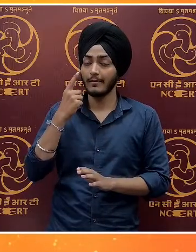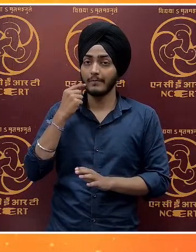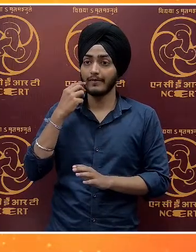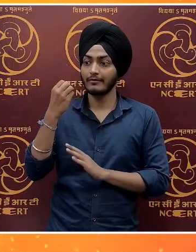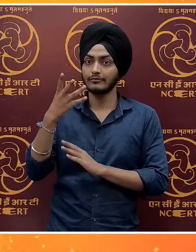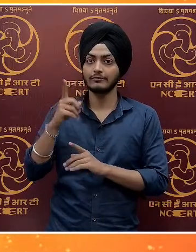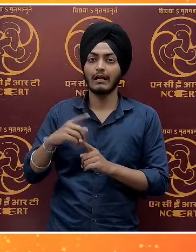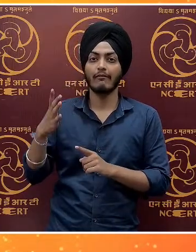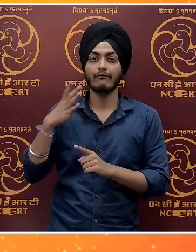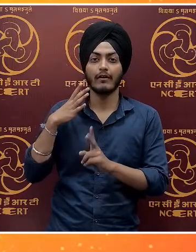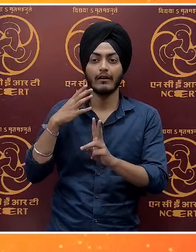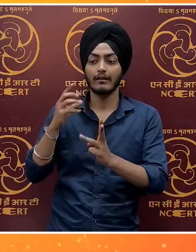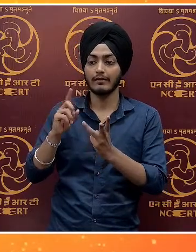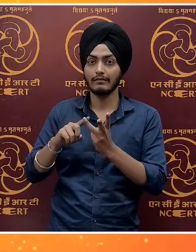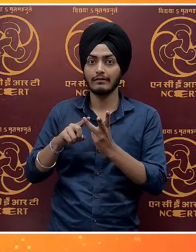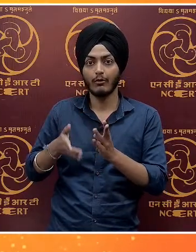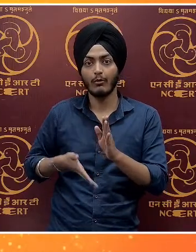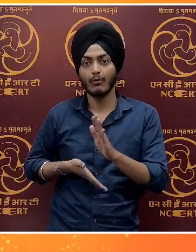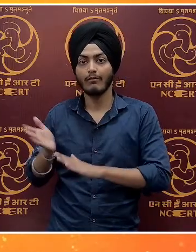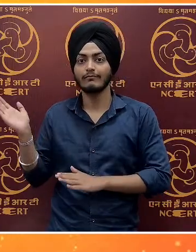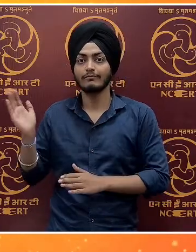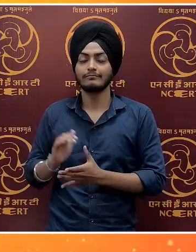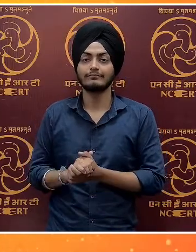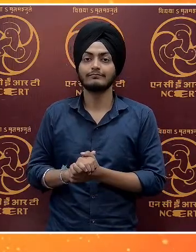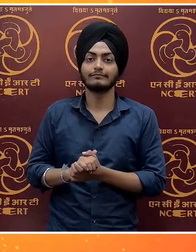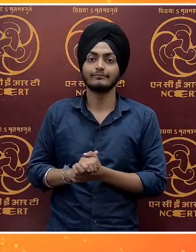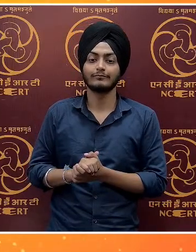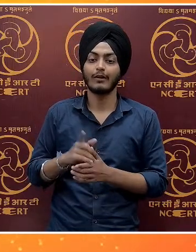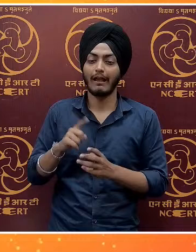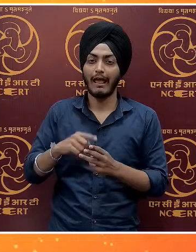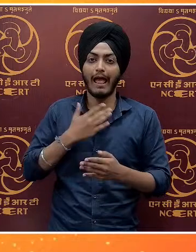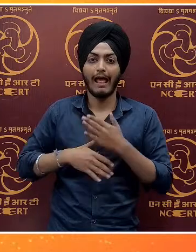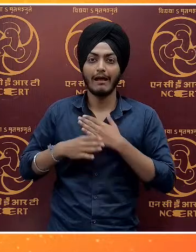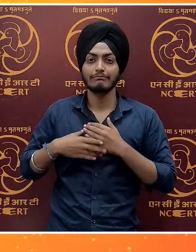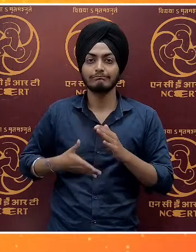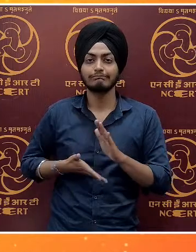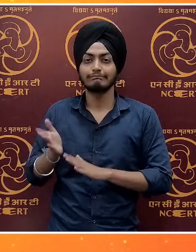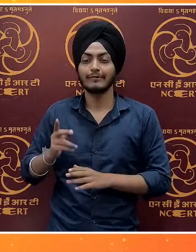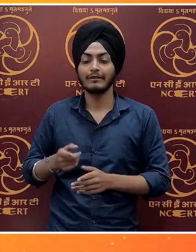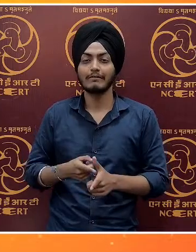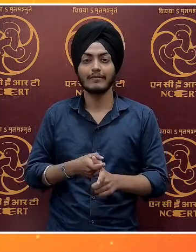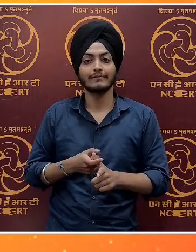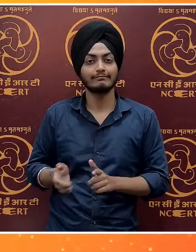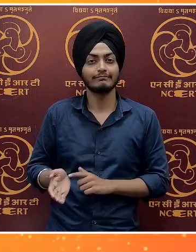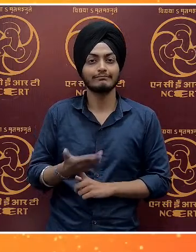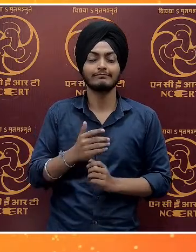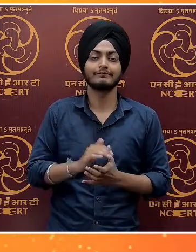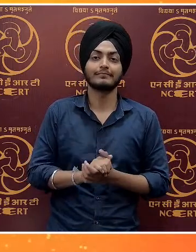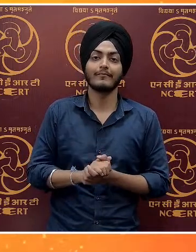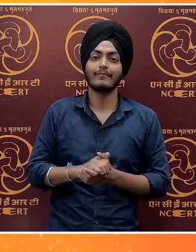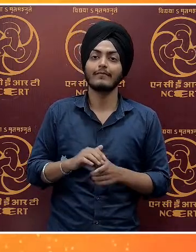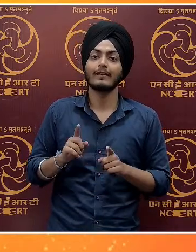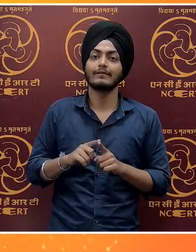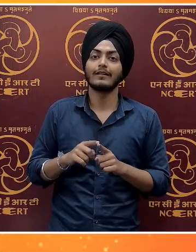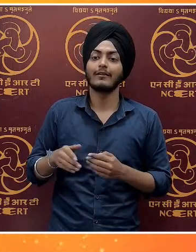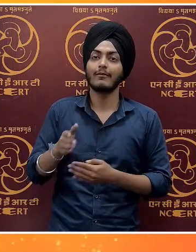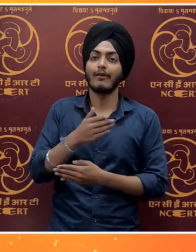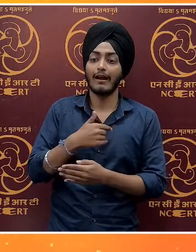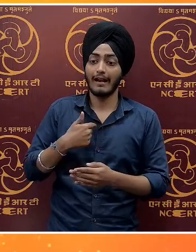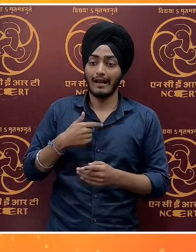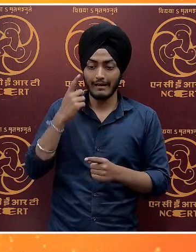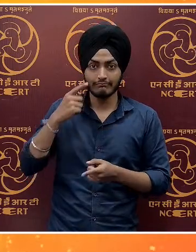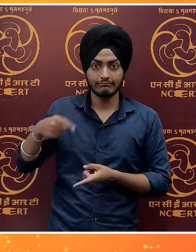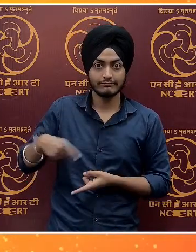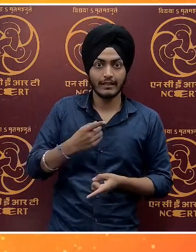be late. Green says go, don't be slow. It's safe and clear, have no